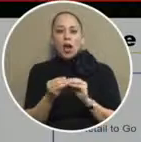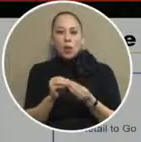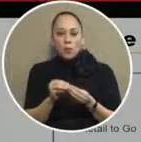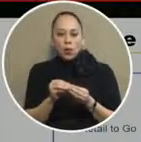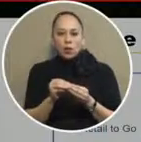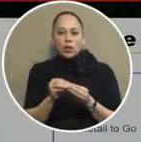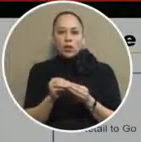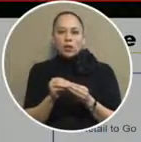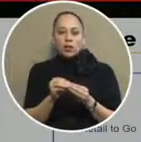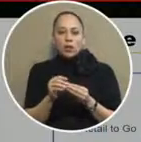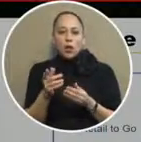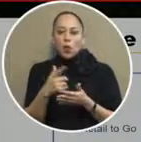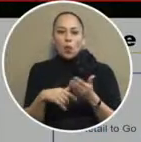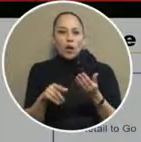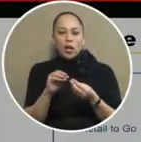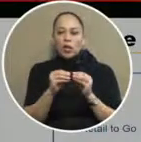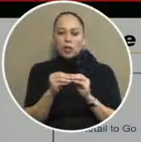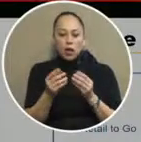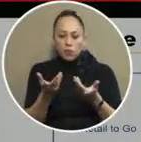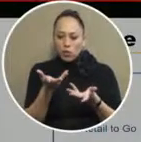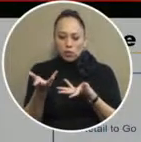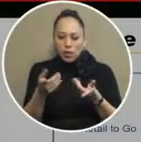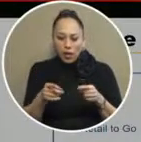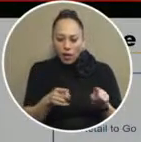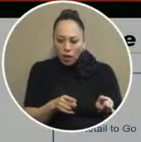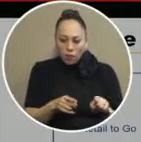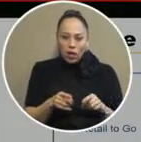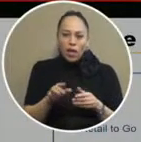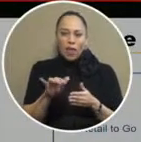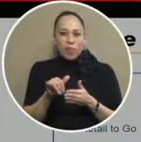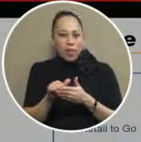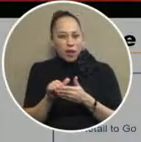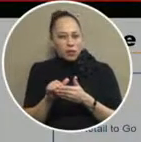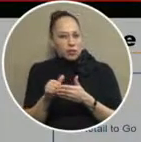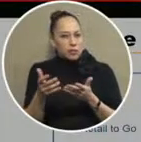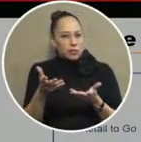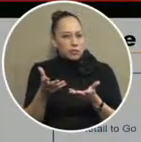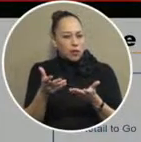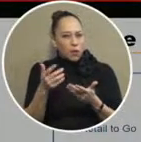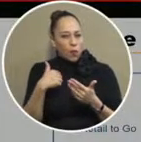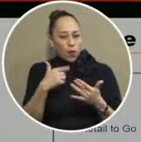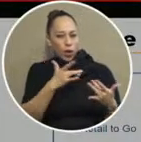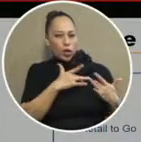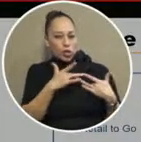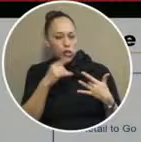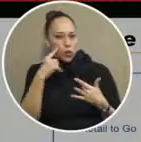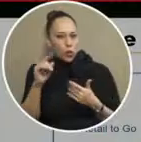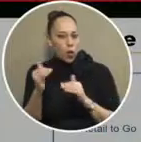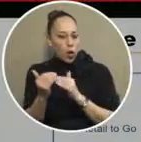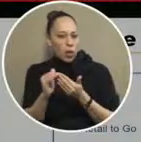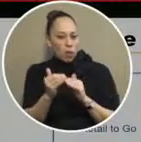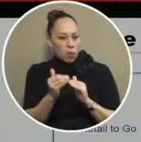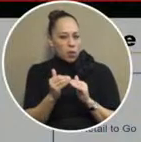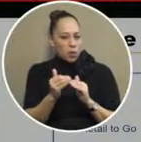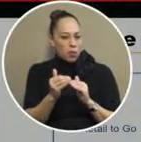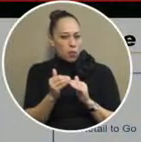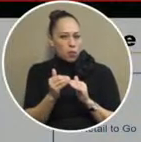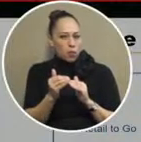talks about where our numbers are going and being prudent towards our healthcare concerns, but our community is really,